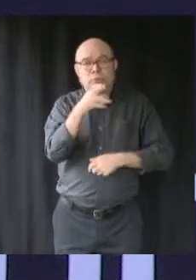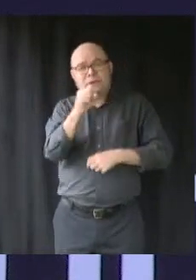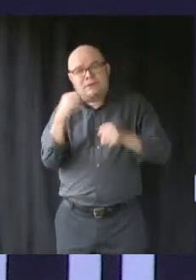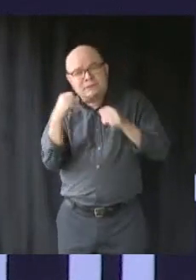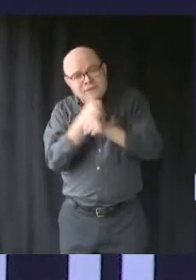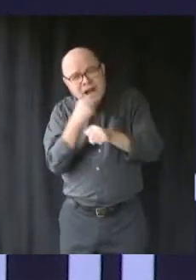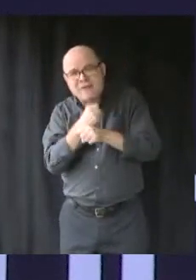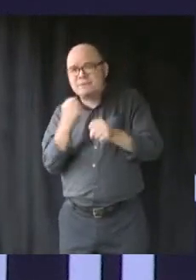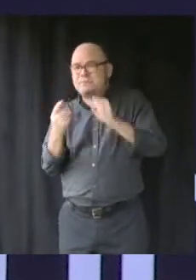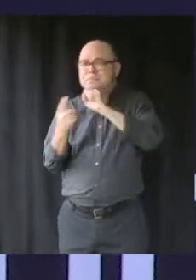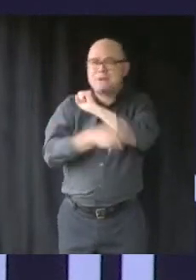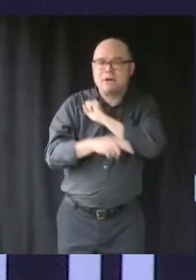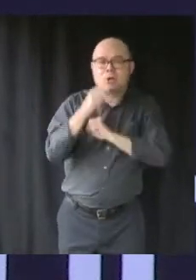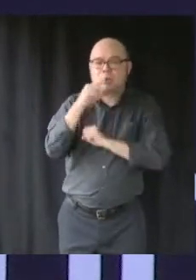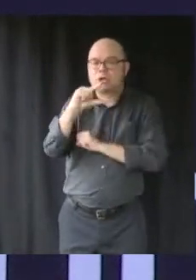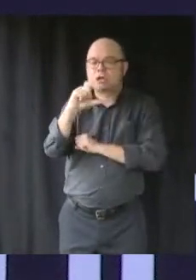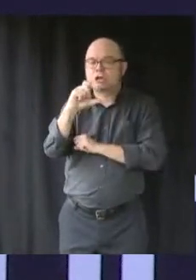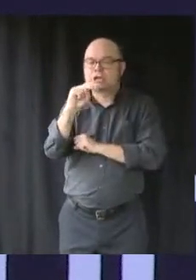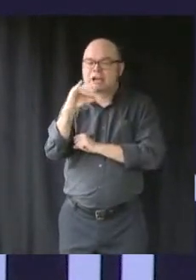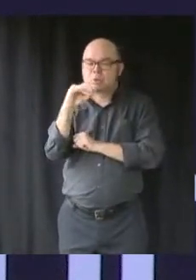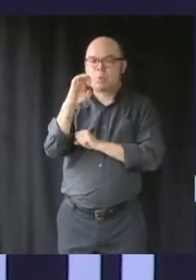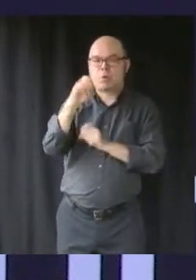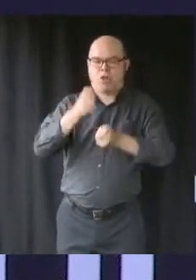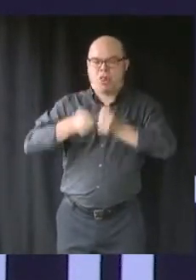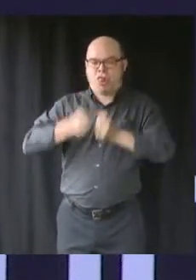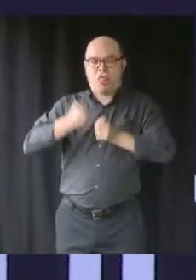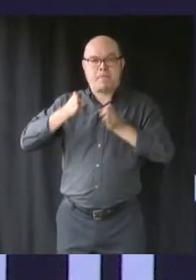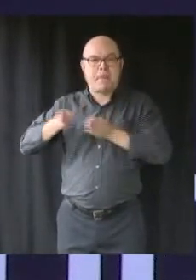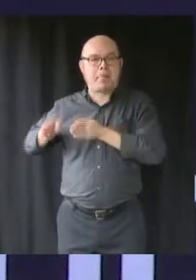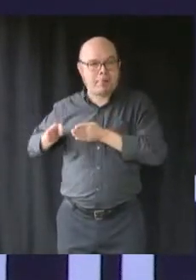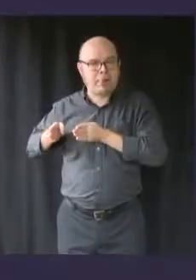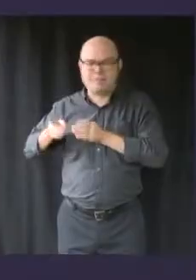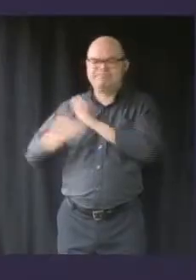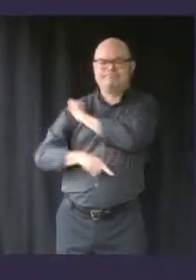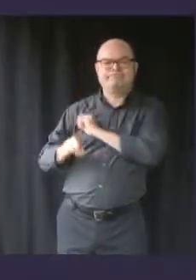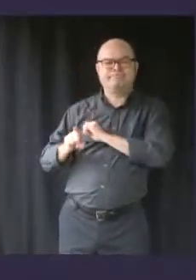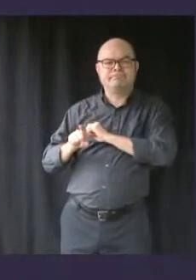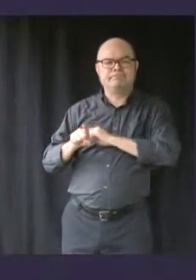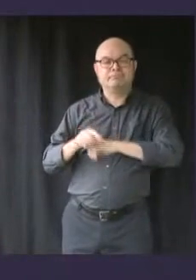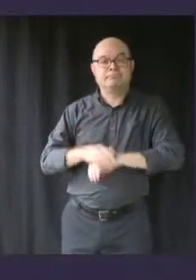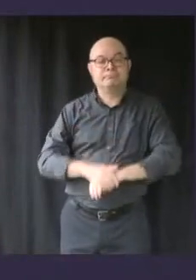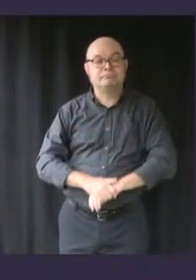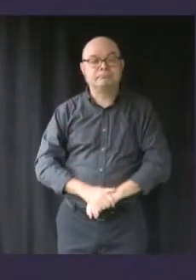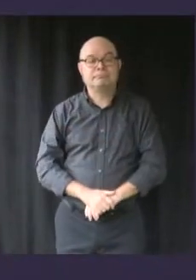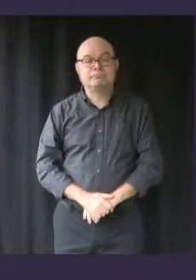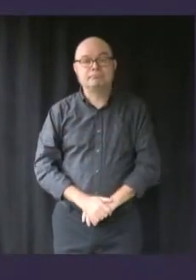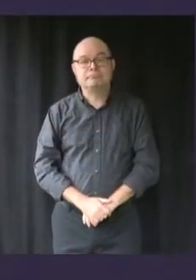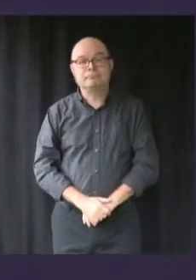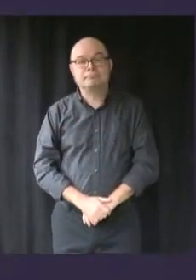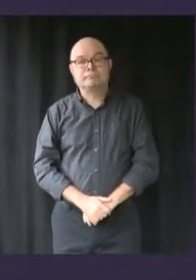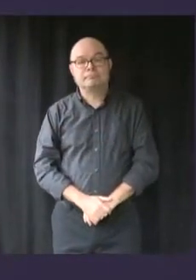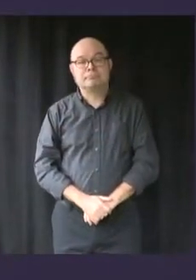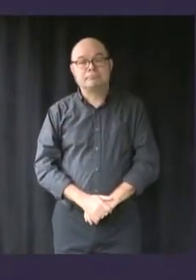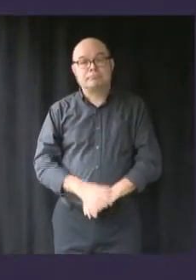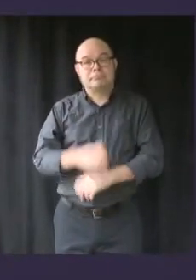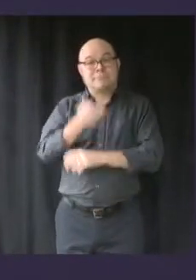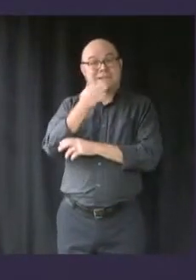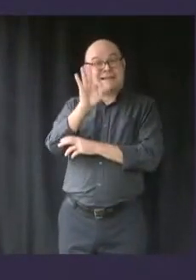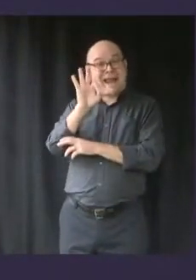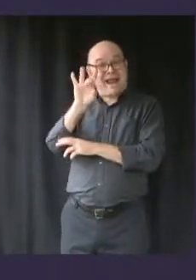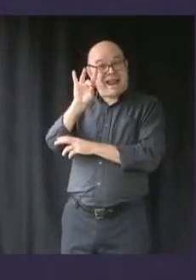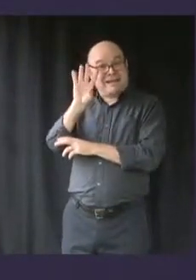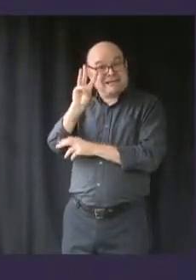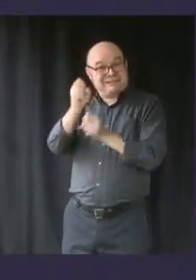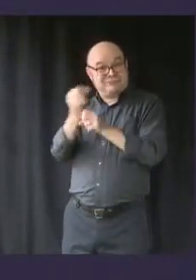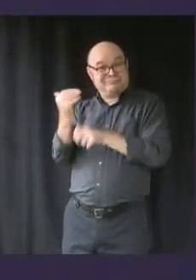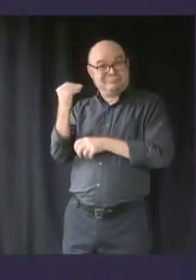1986, Chris was able to see firsthand something his father had helped start when the Senate finally